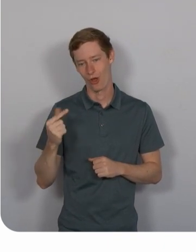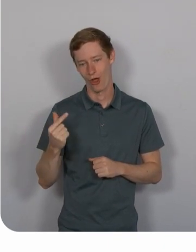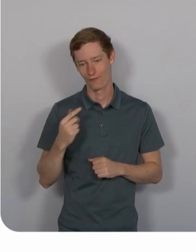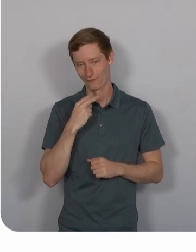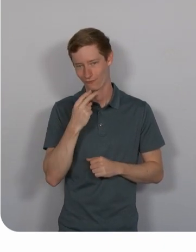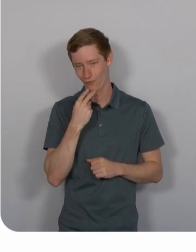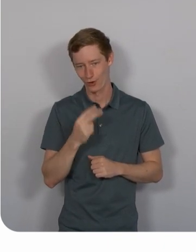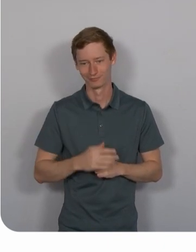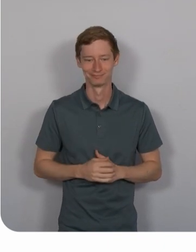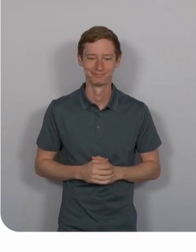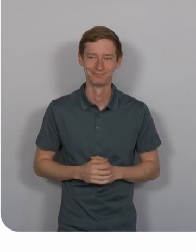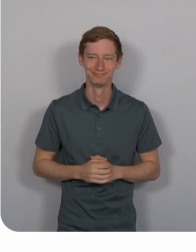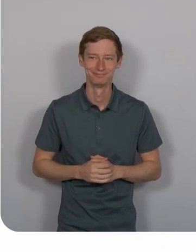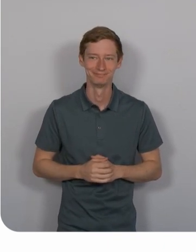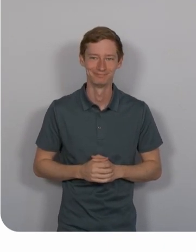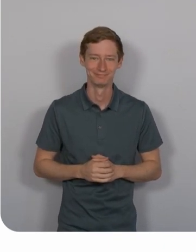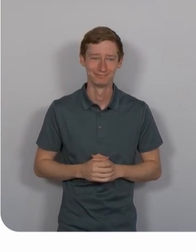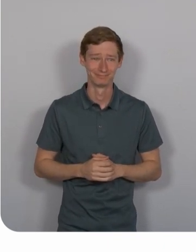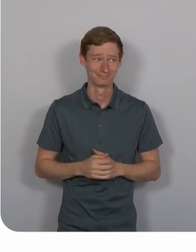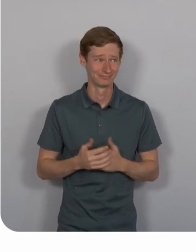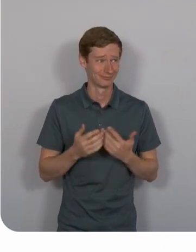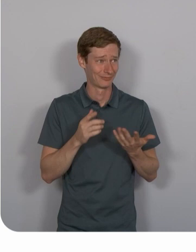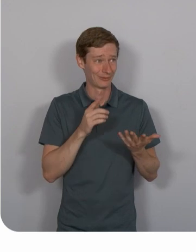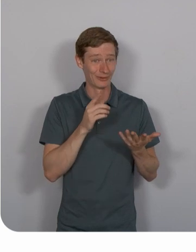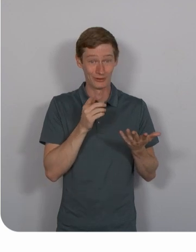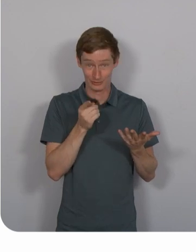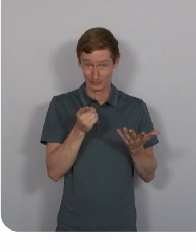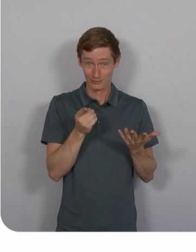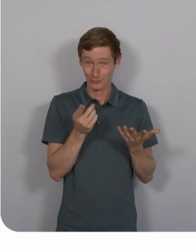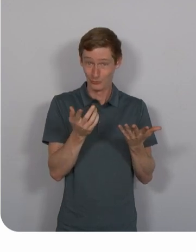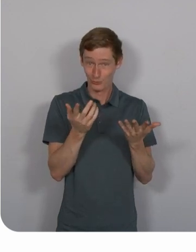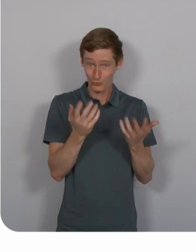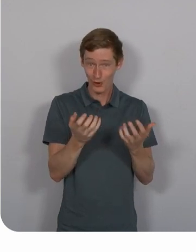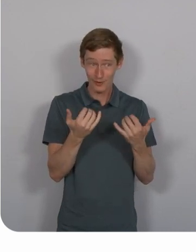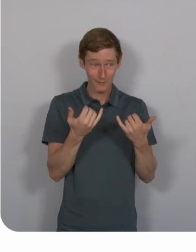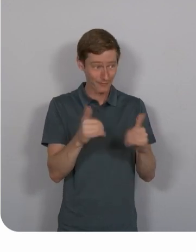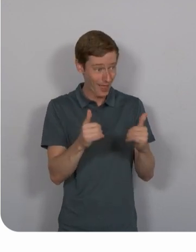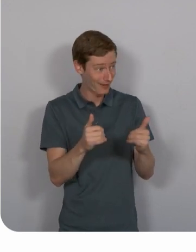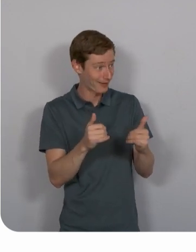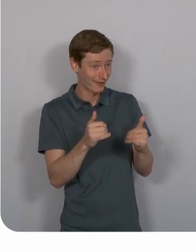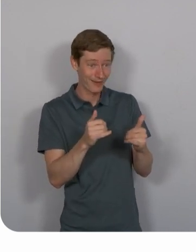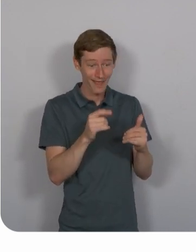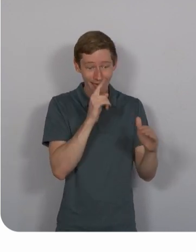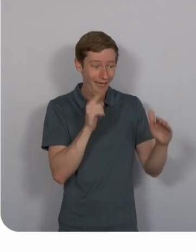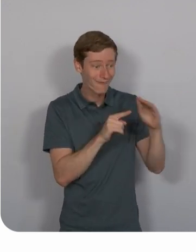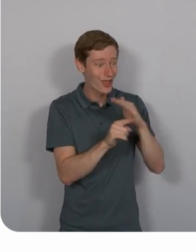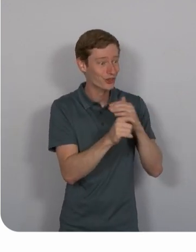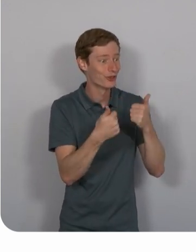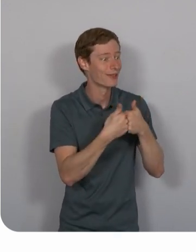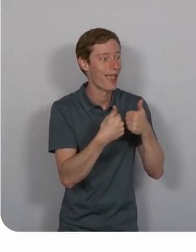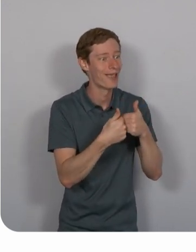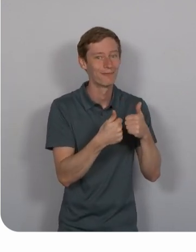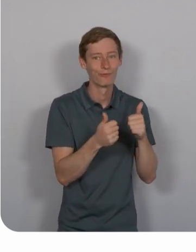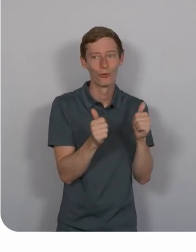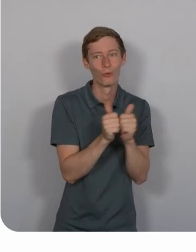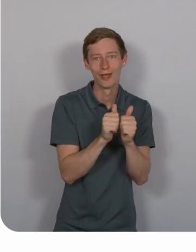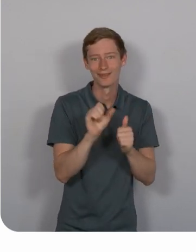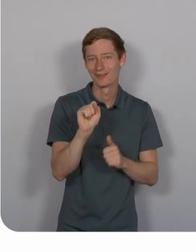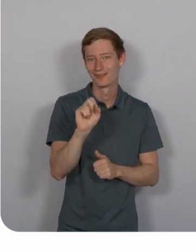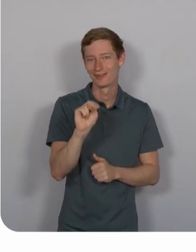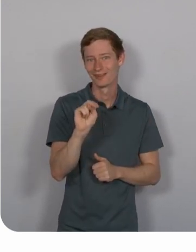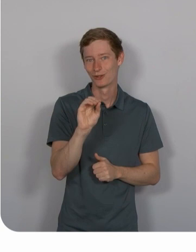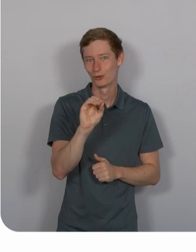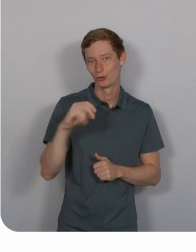I mean, who hasn't wanted to play a text, you know, adventure game with Snoop